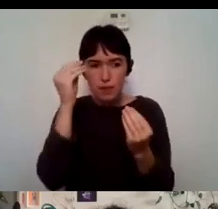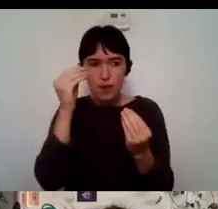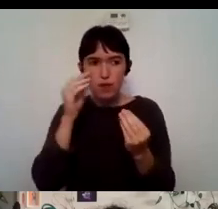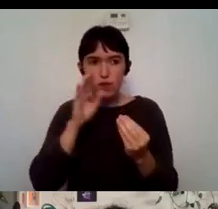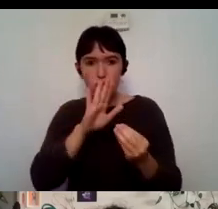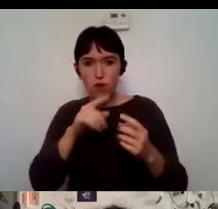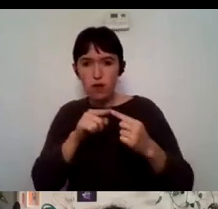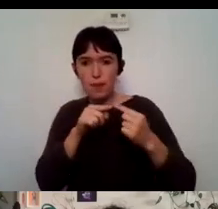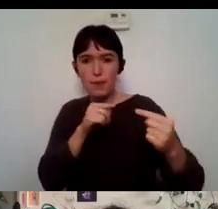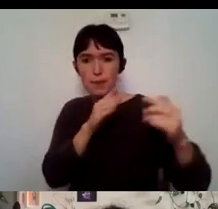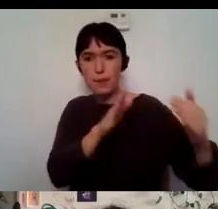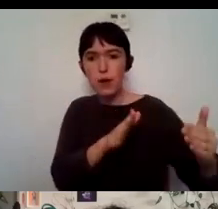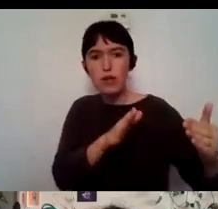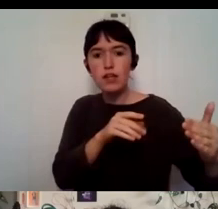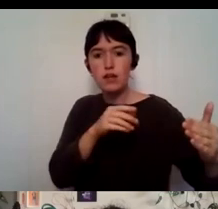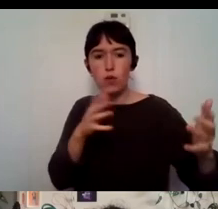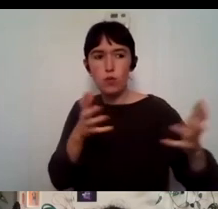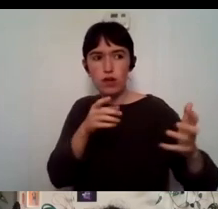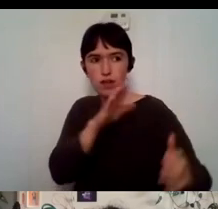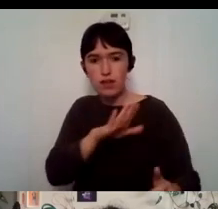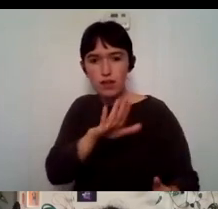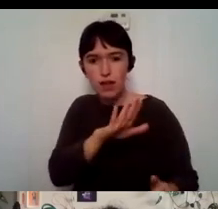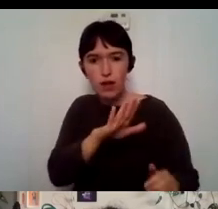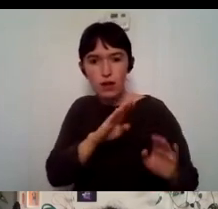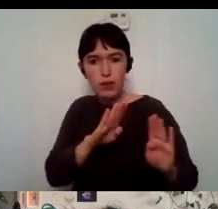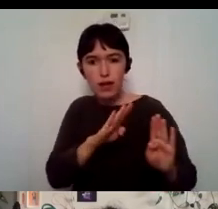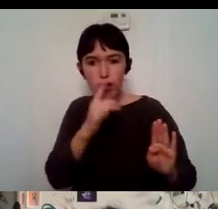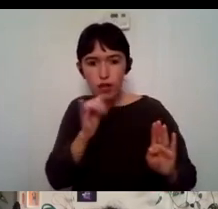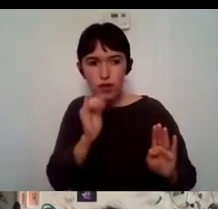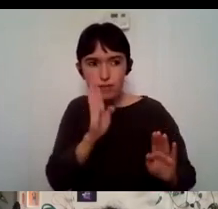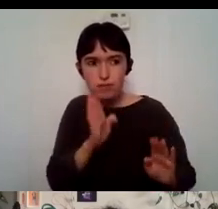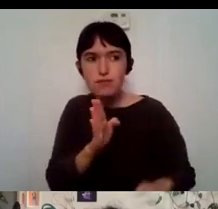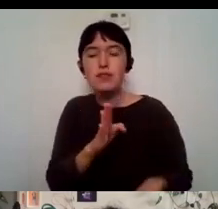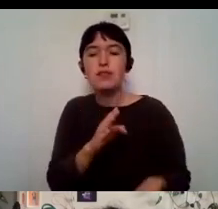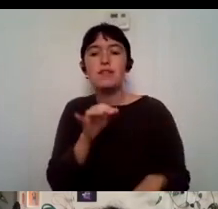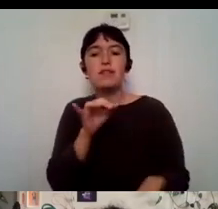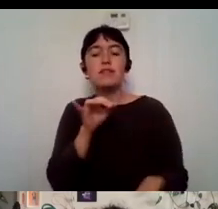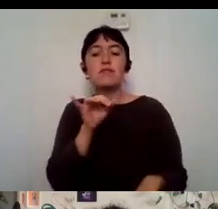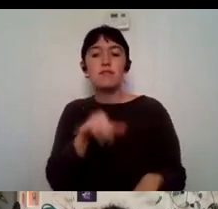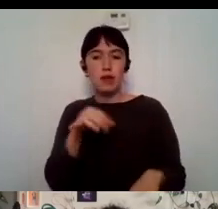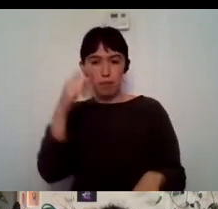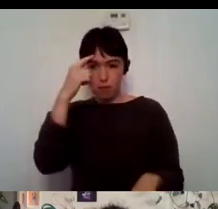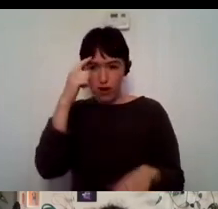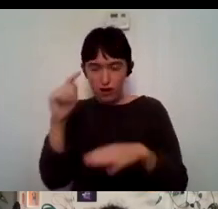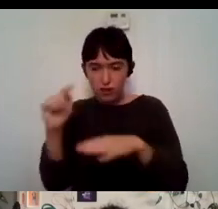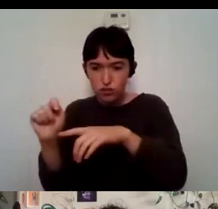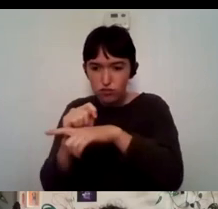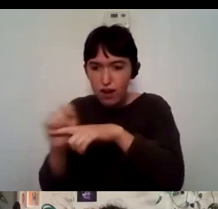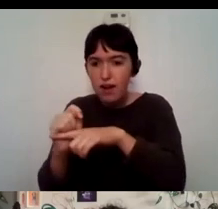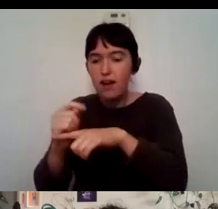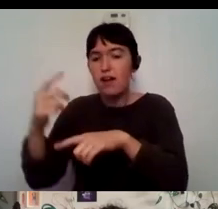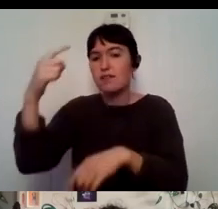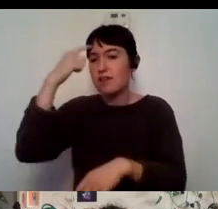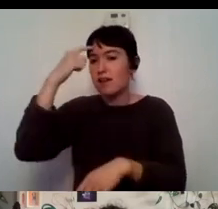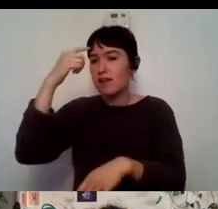might just help you in terms of maintaining that kind of brain training and that cognitive training. At least that's